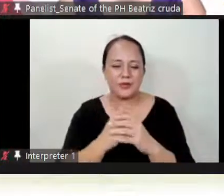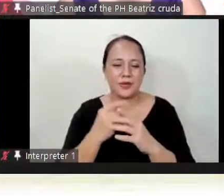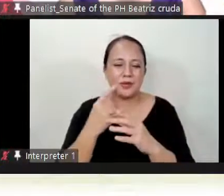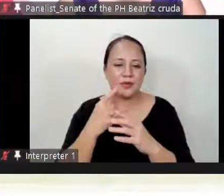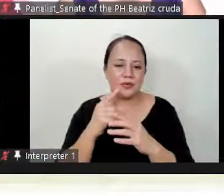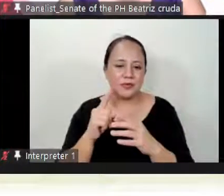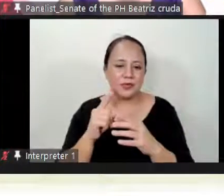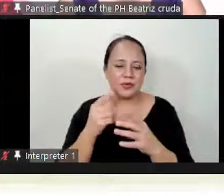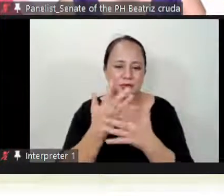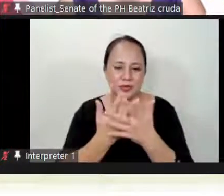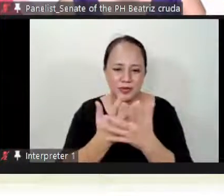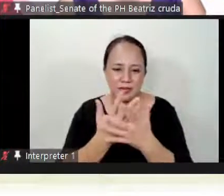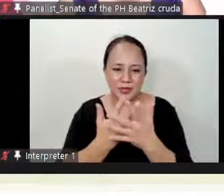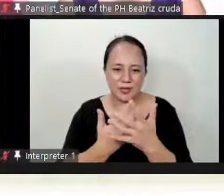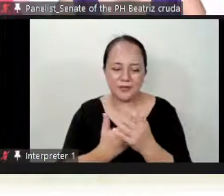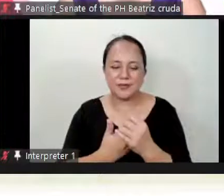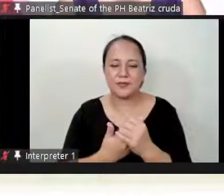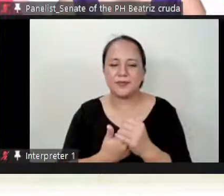for screening.